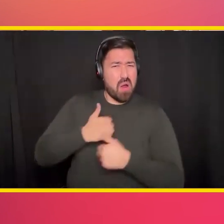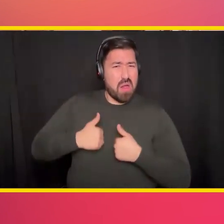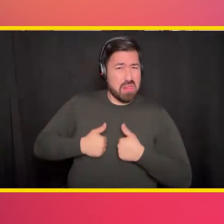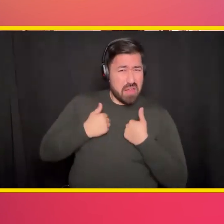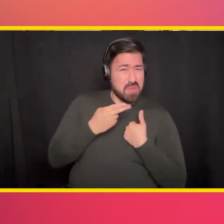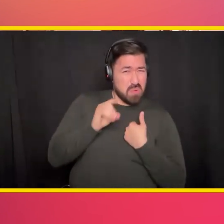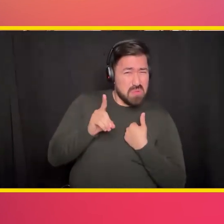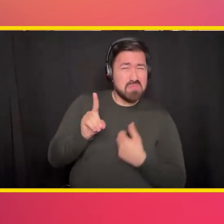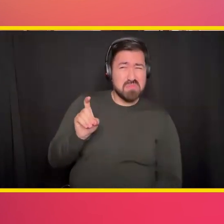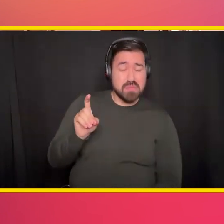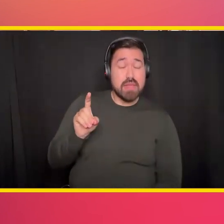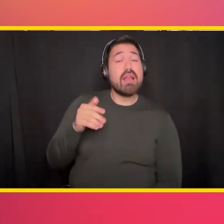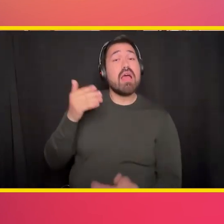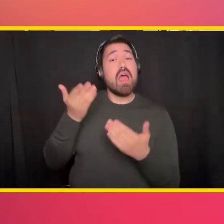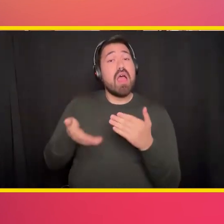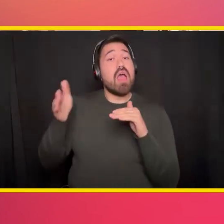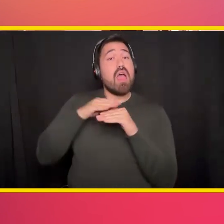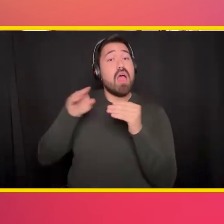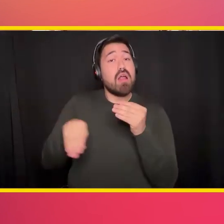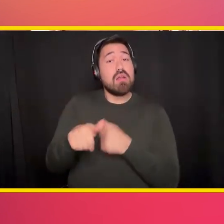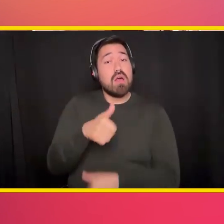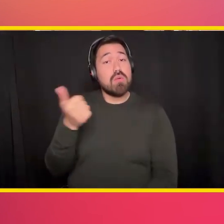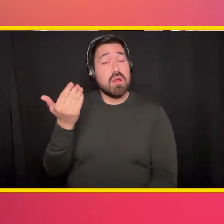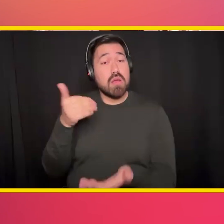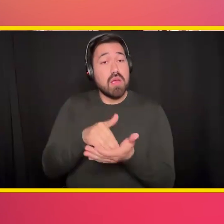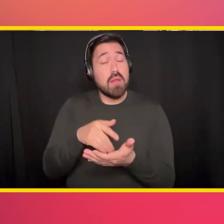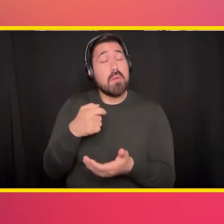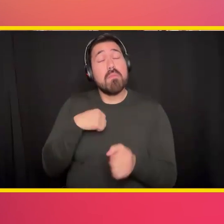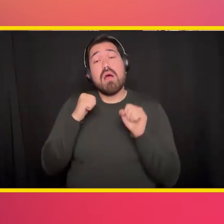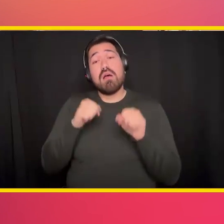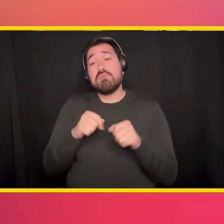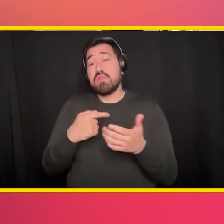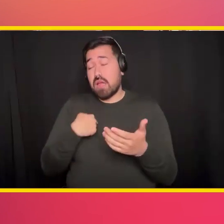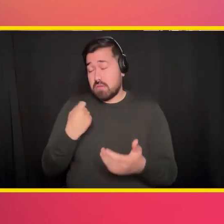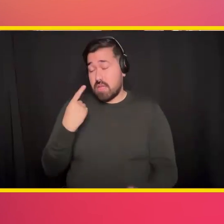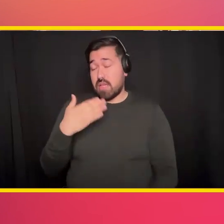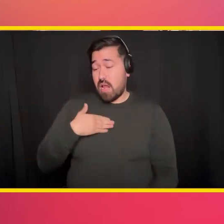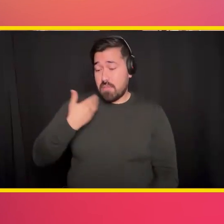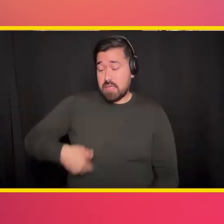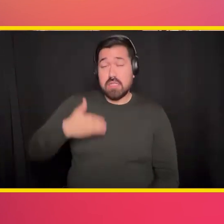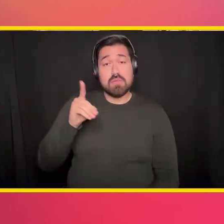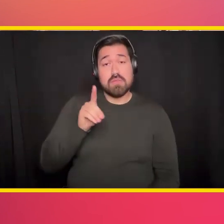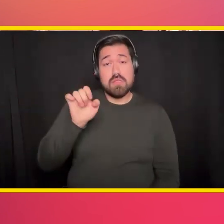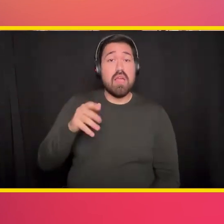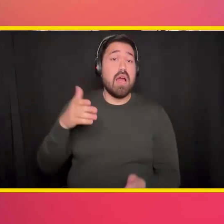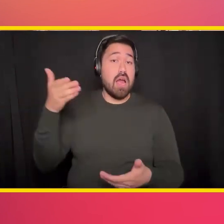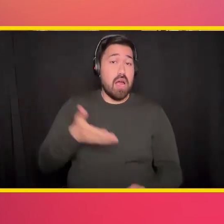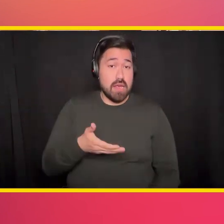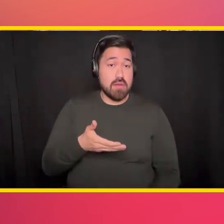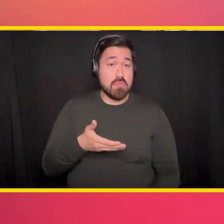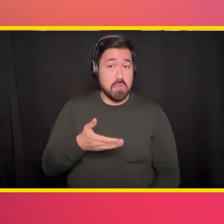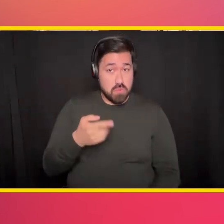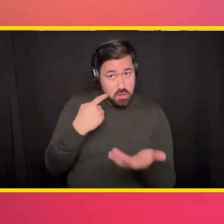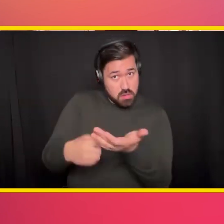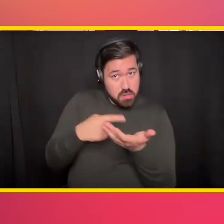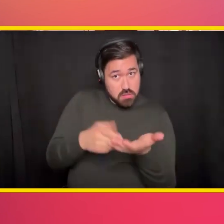And then I went one further, reminding myself that while I may be a DEI hire, many of you have heard me talk about before,